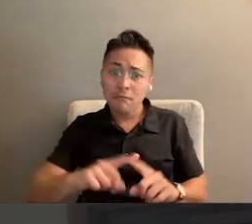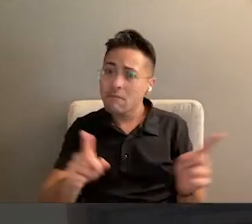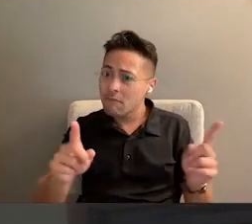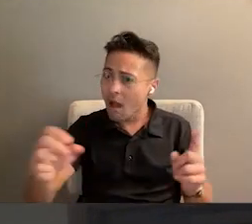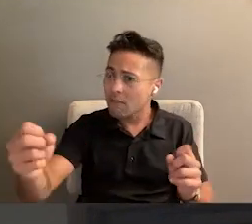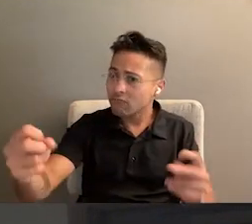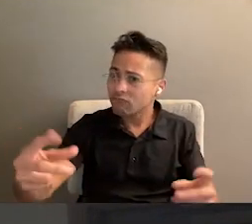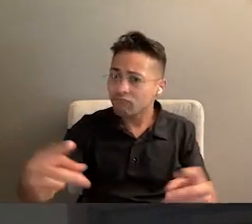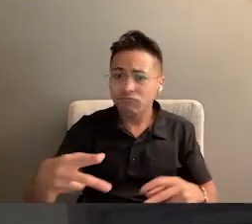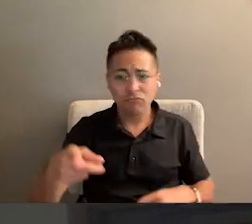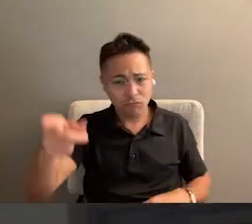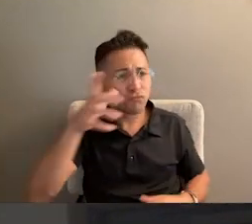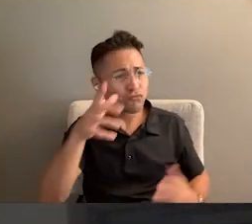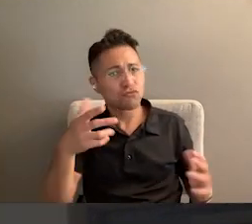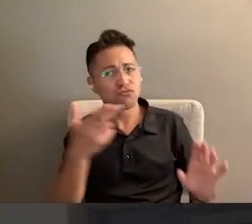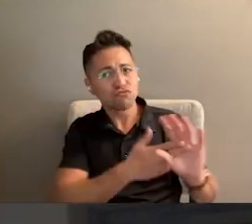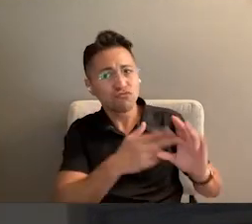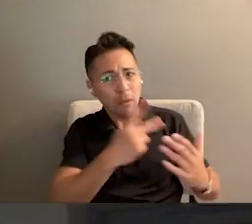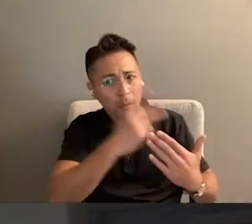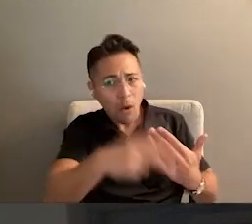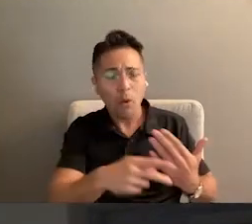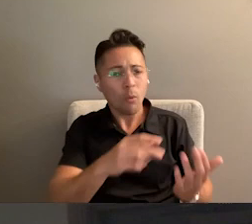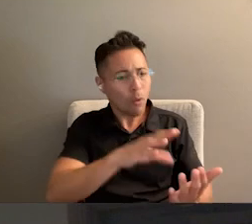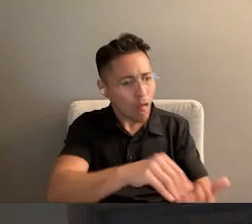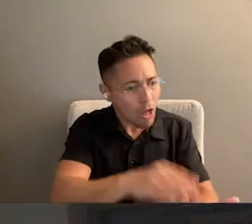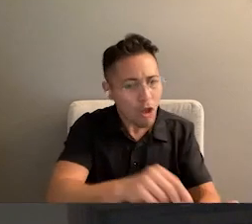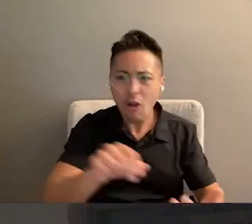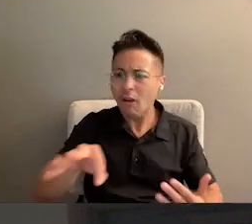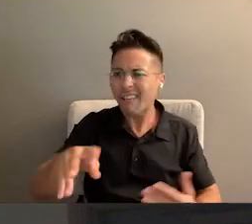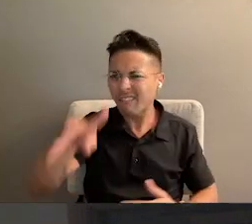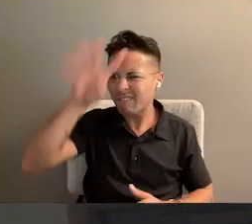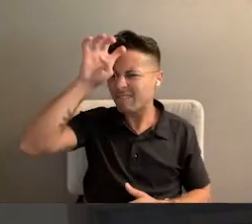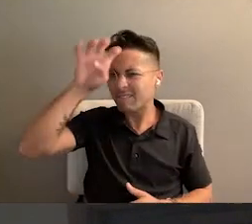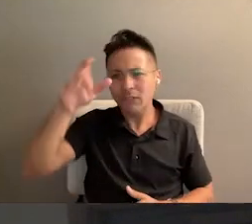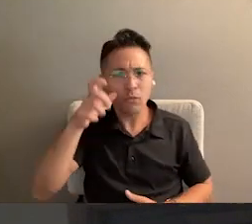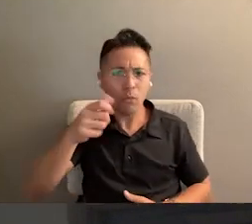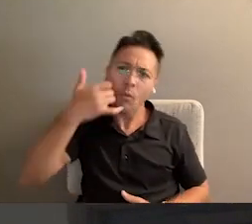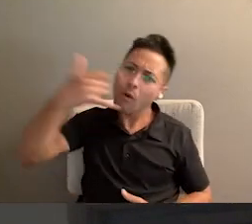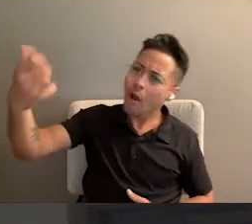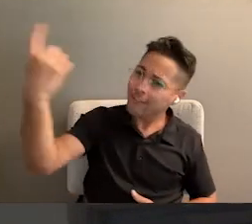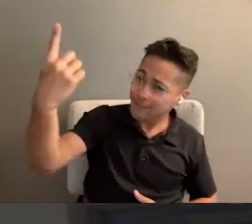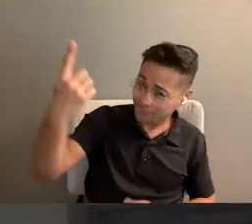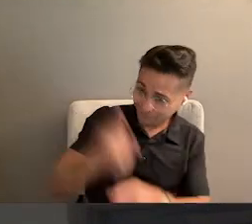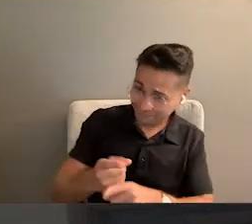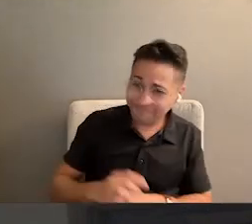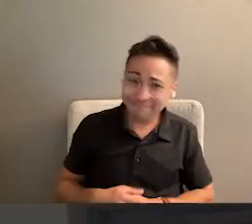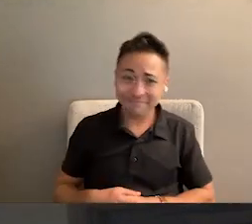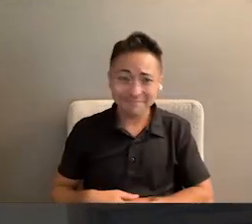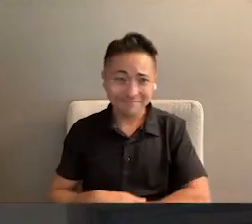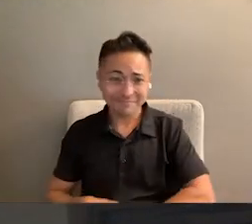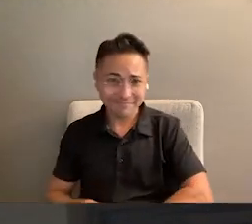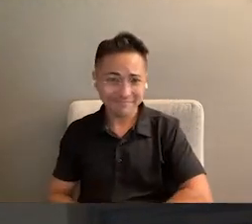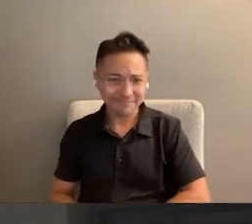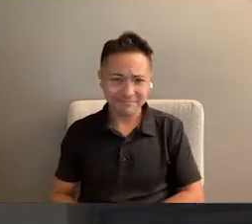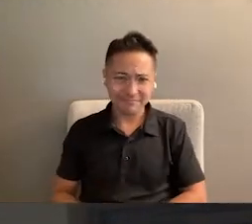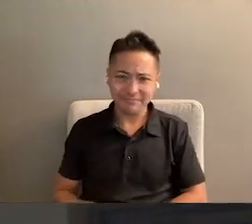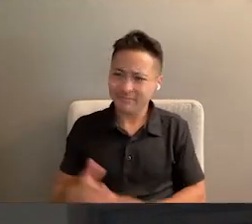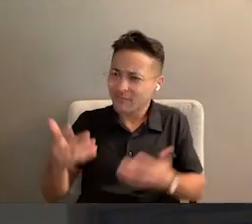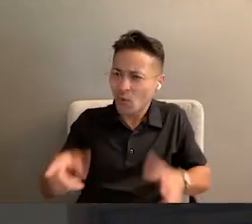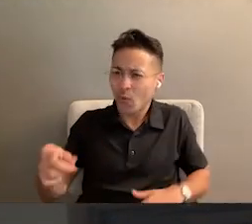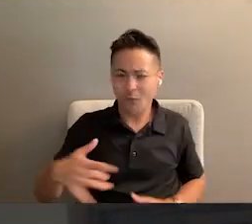bit, right, there's a responsibility that comes with that. But it's okay, because you're gonna learn the program, and you're gonna, if you have a question, you're gonna call someone,